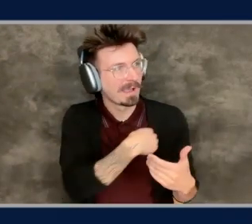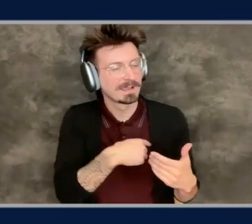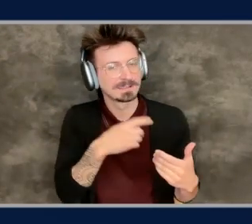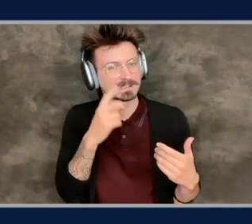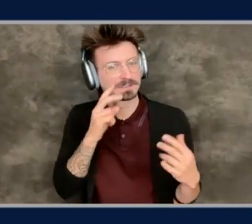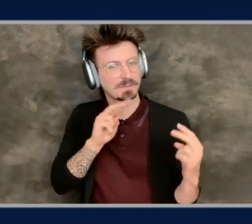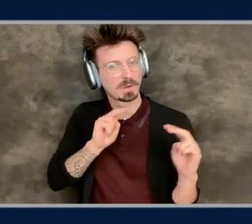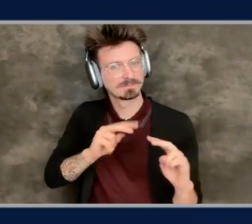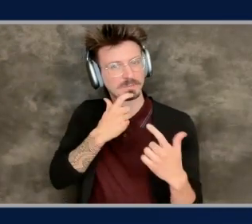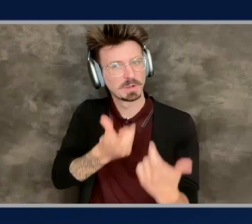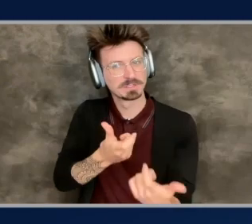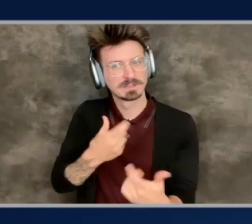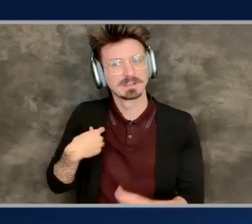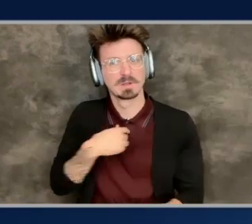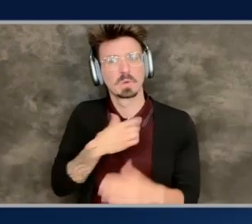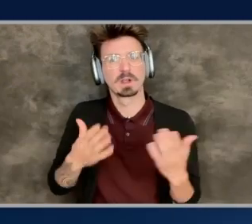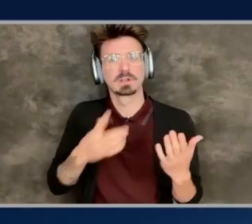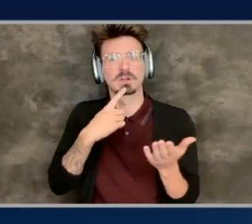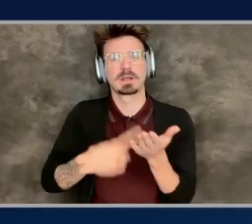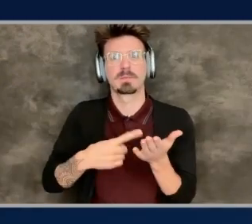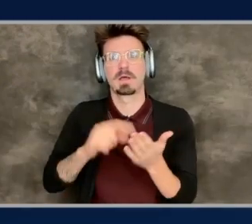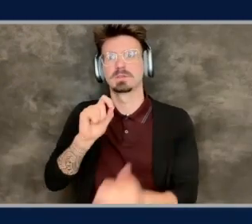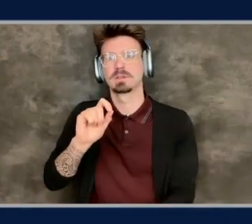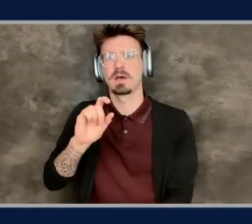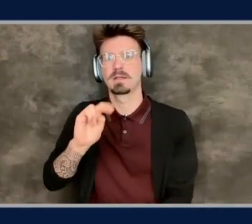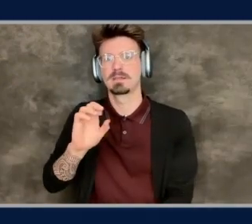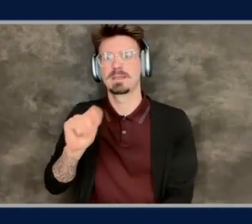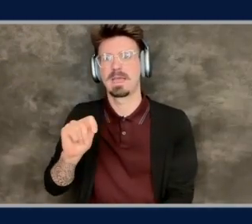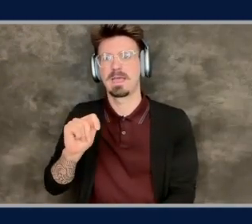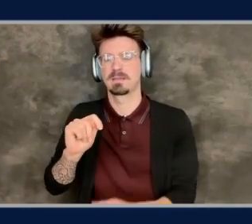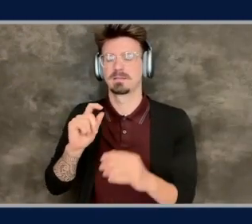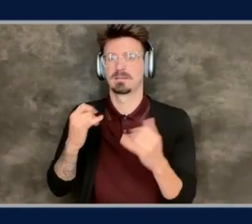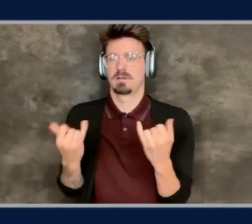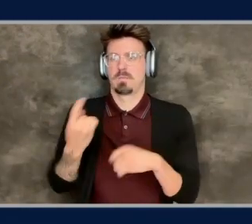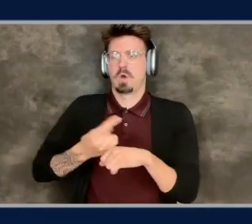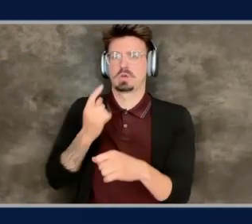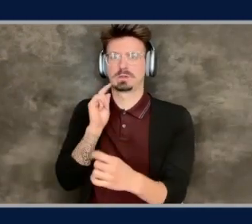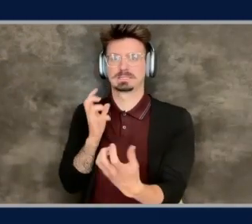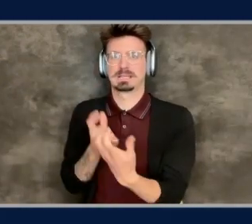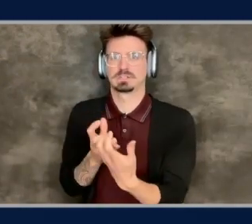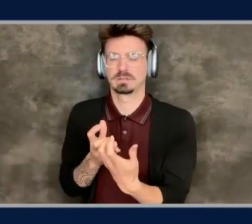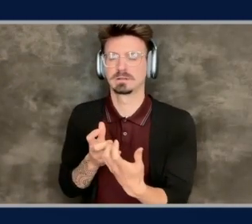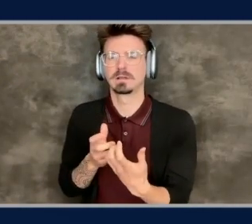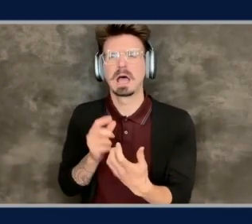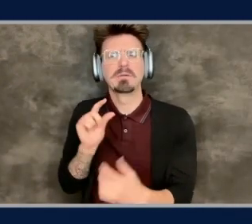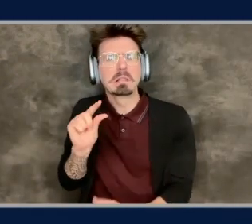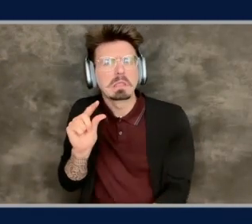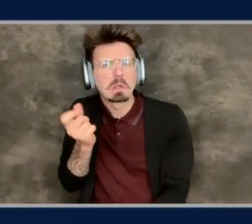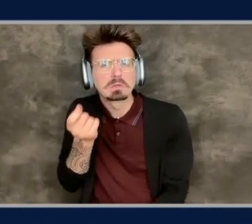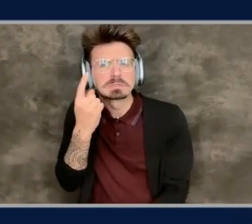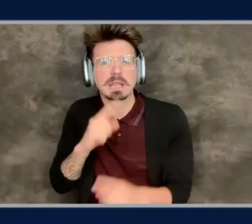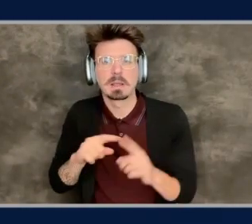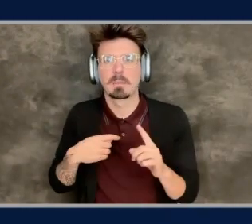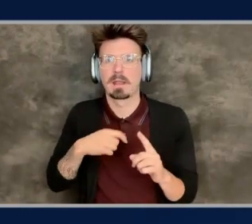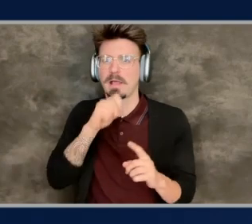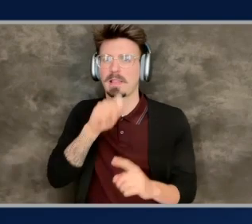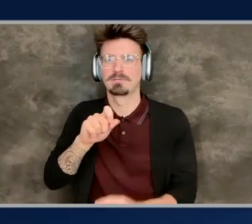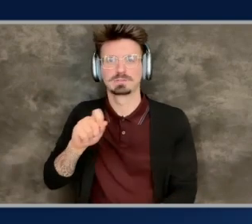at the desktop.net modernization, something I have admittedly very little understanding of, but I love to turn it off. There we go.